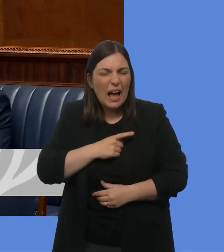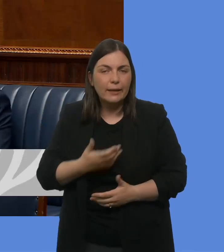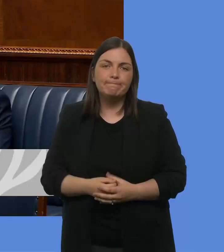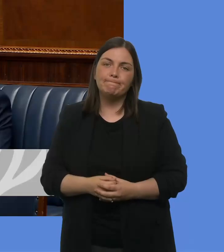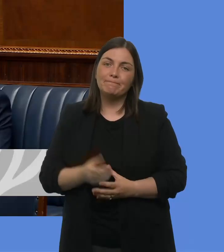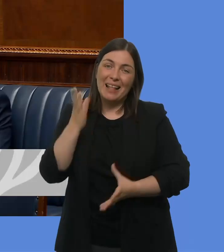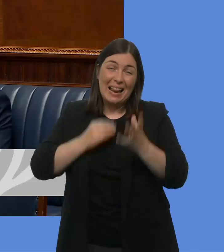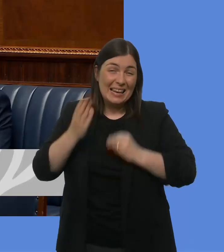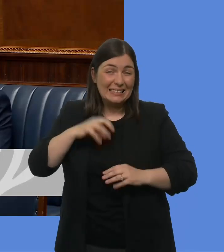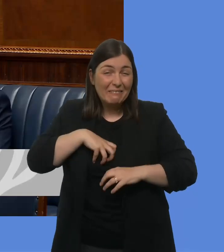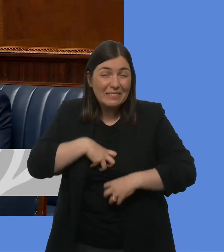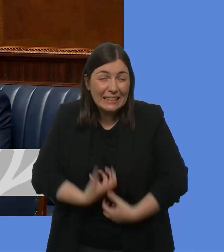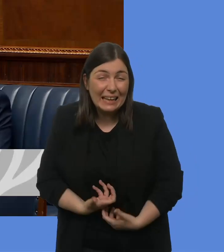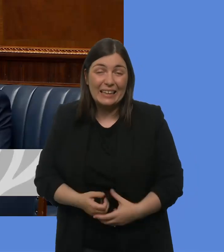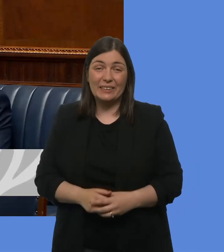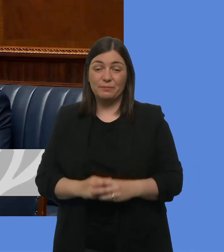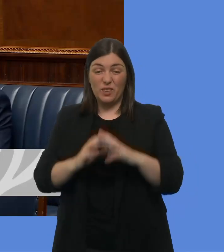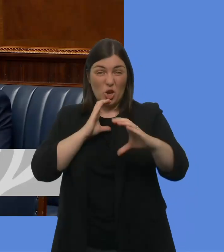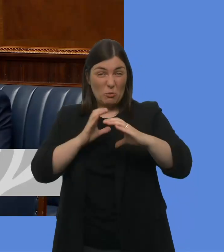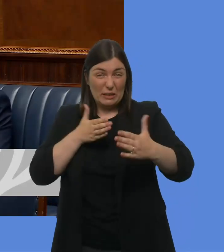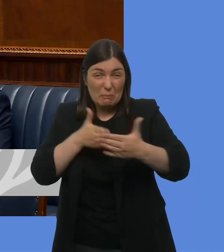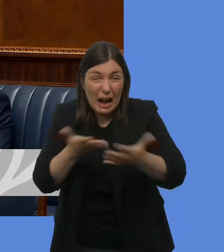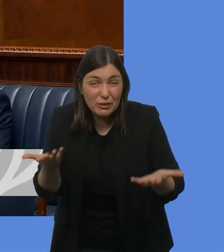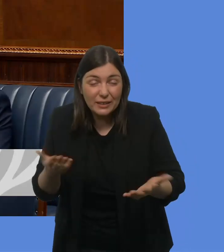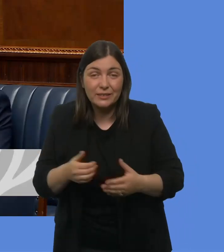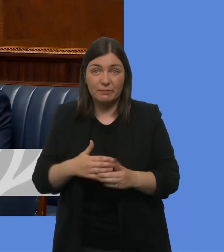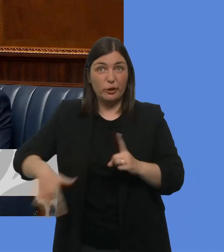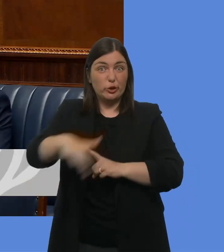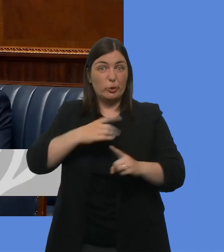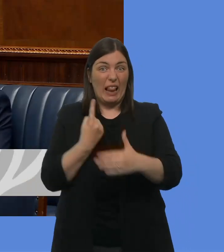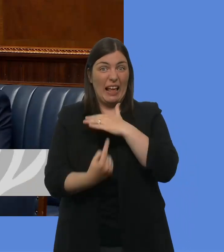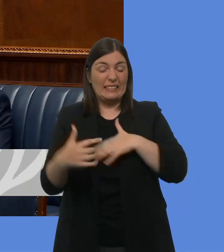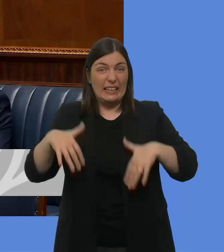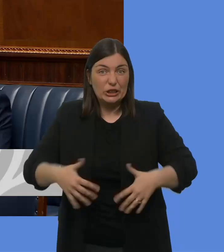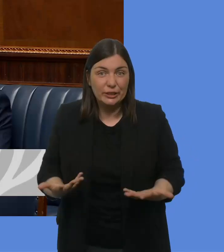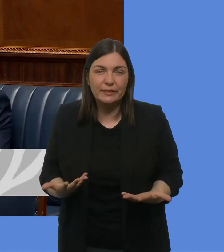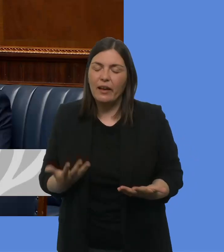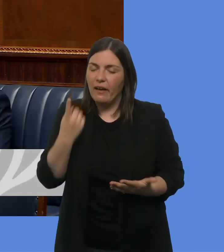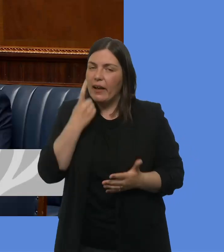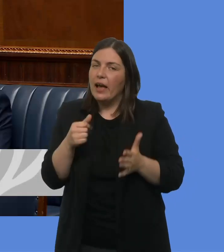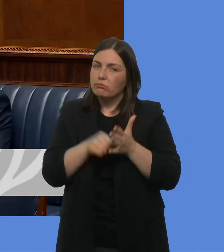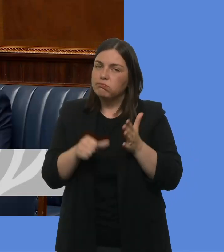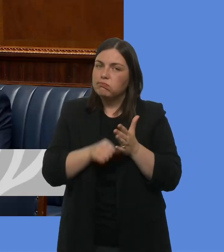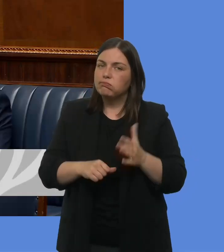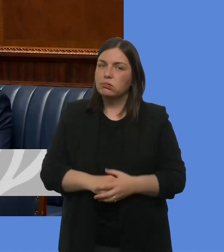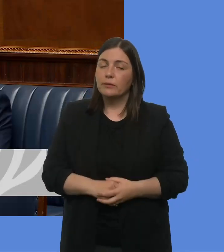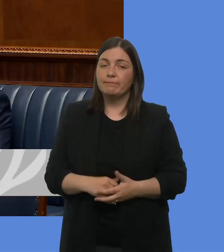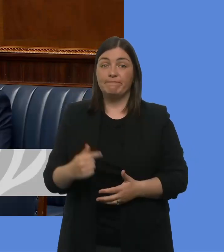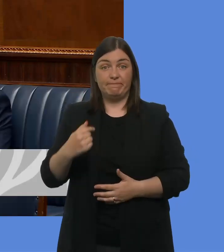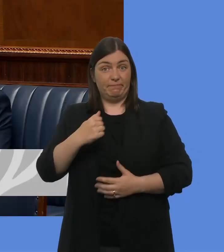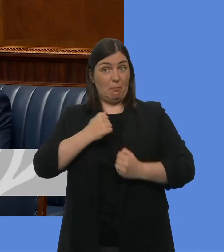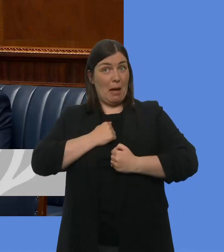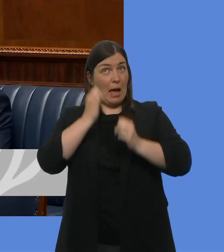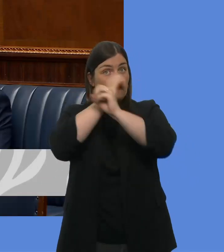barriers, social isolation, they can all potentially exacerbate those challenges. So it is vital, as far as I understand it, that